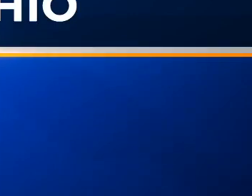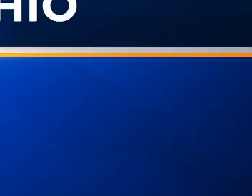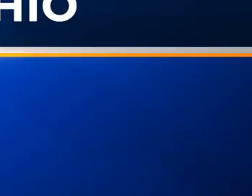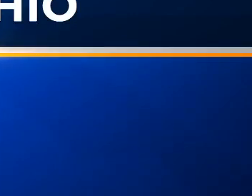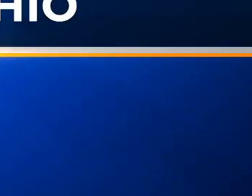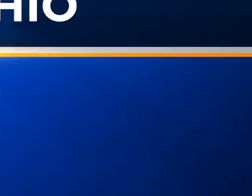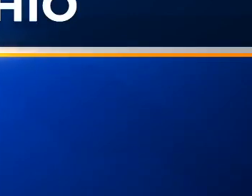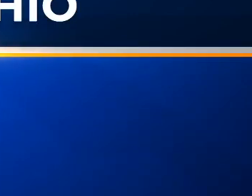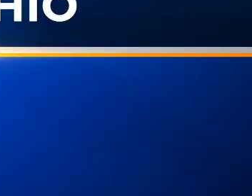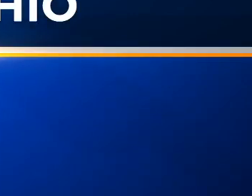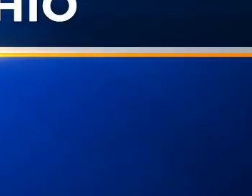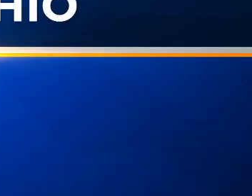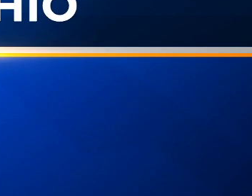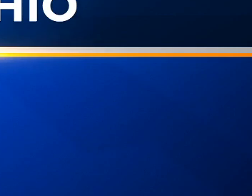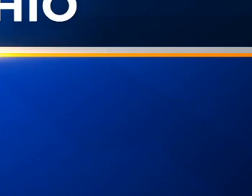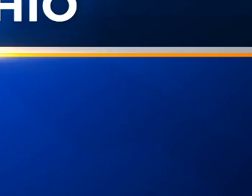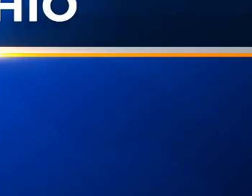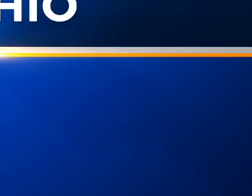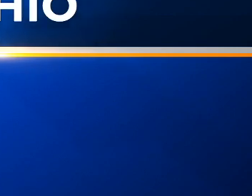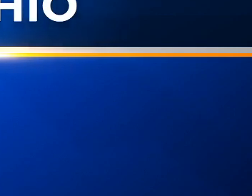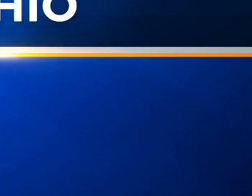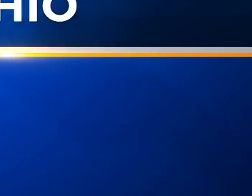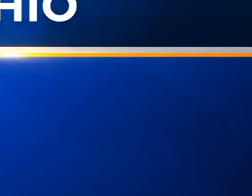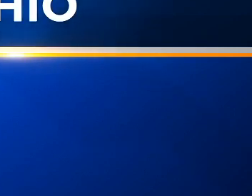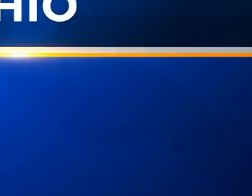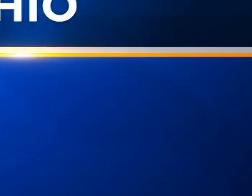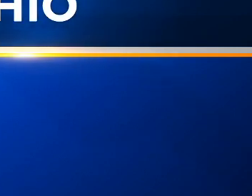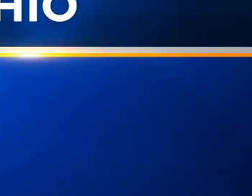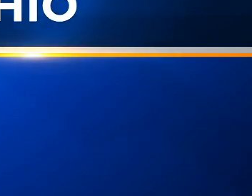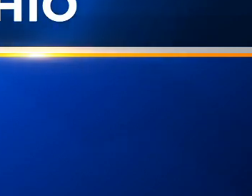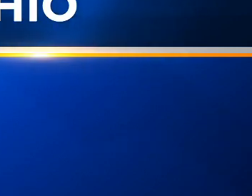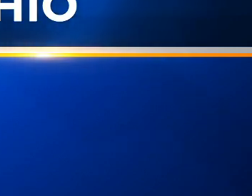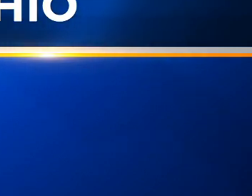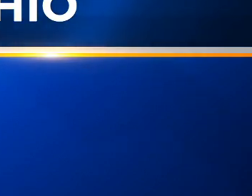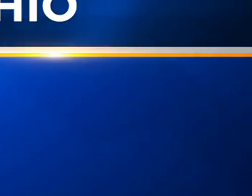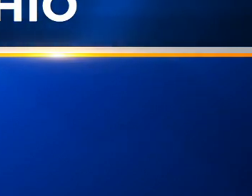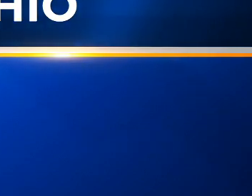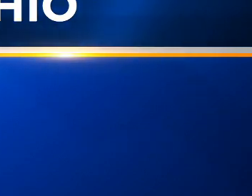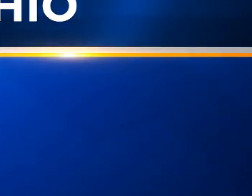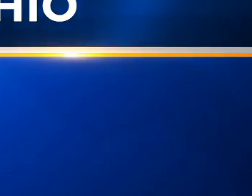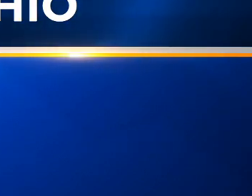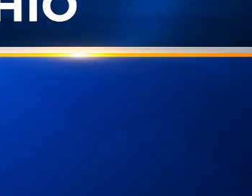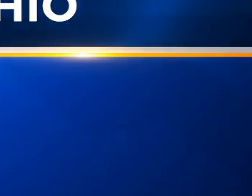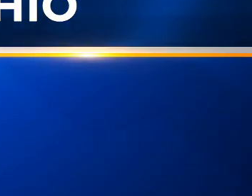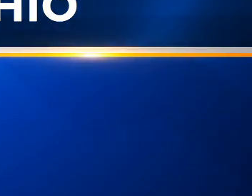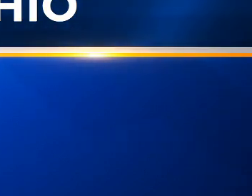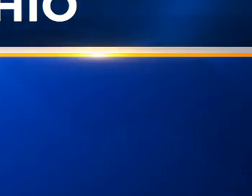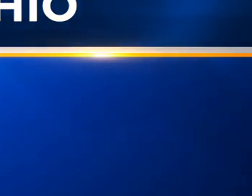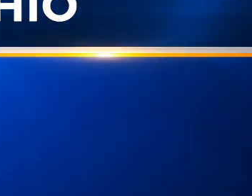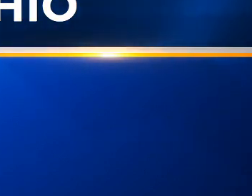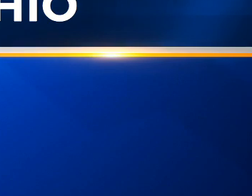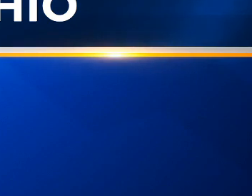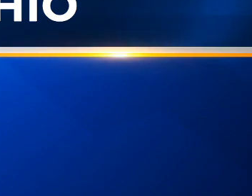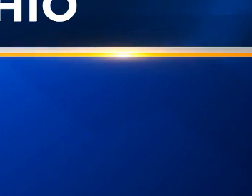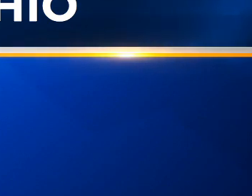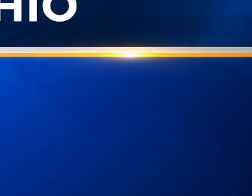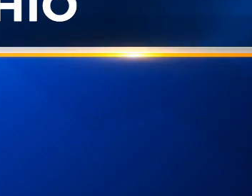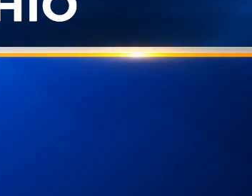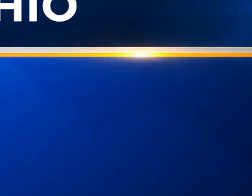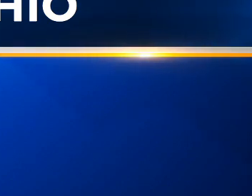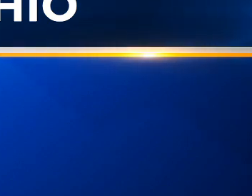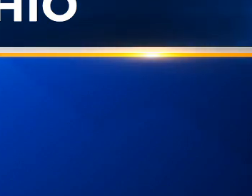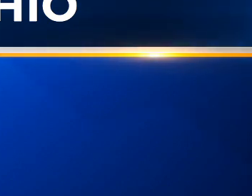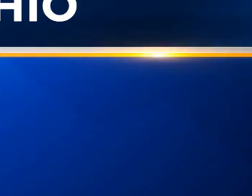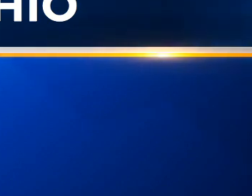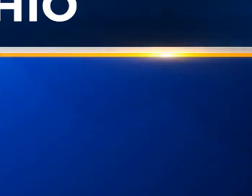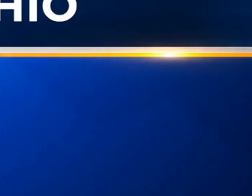deaths, 223 in the hospital, 91 in ICU admissions. There have now been 17,000 tests taken,